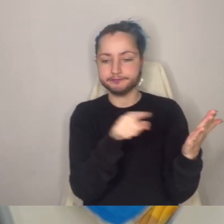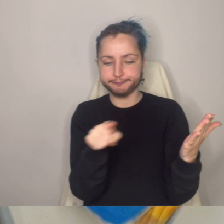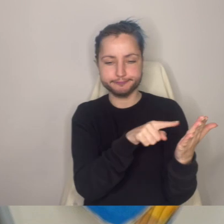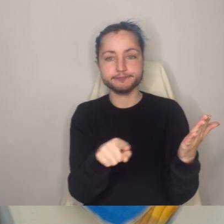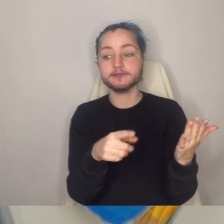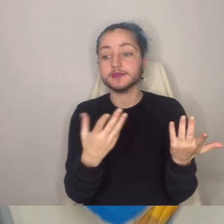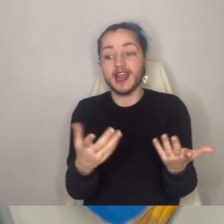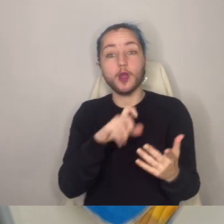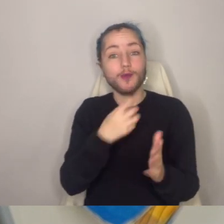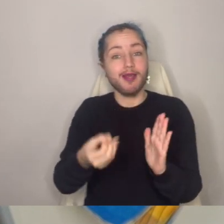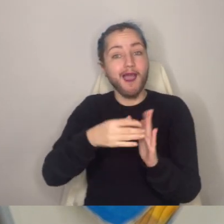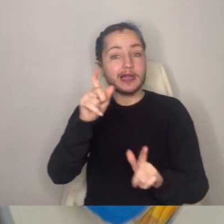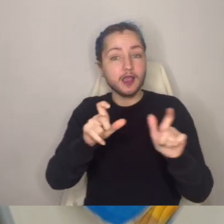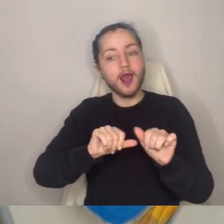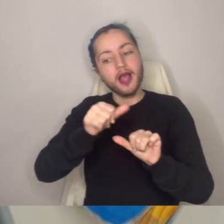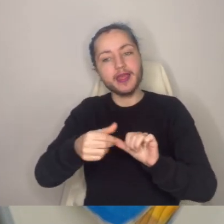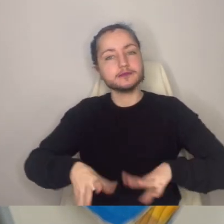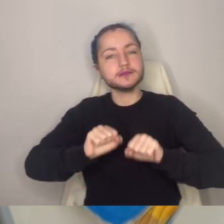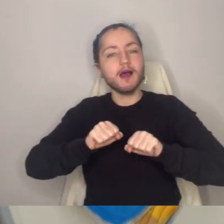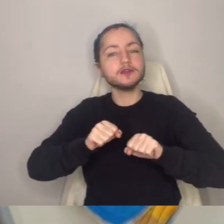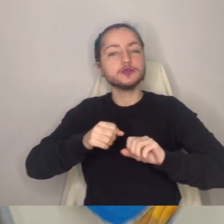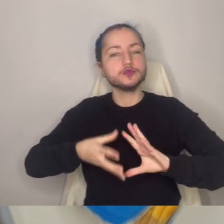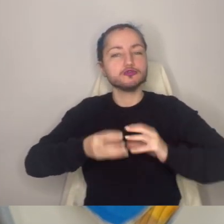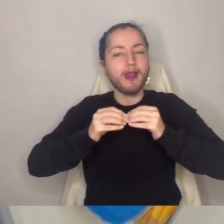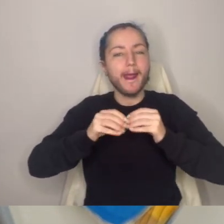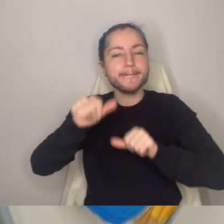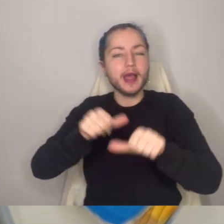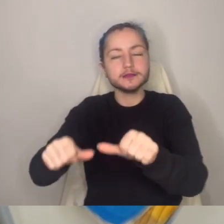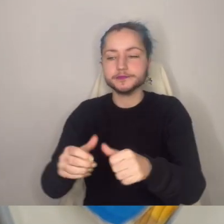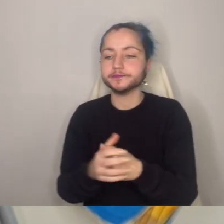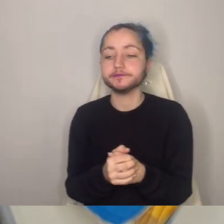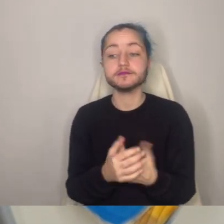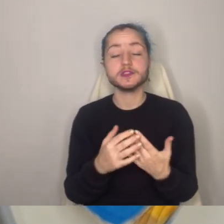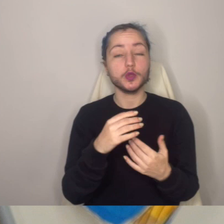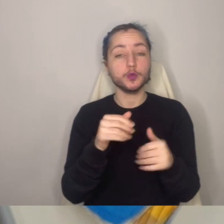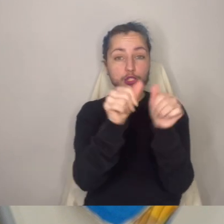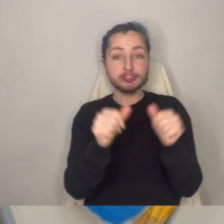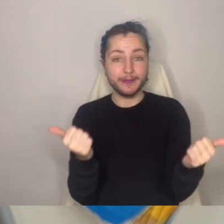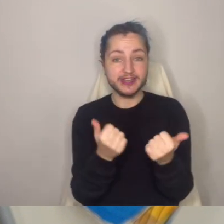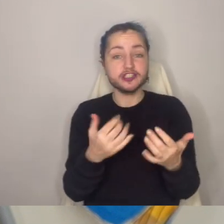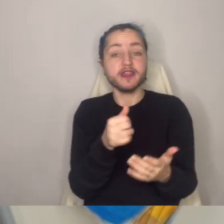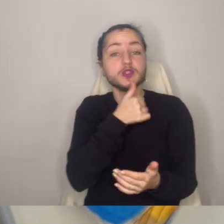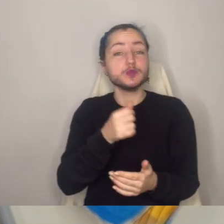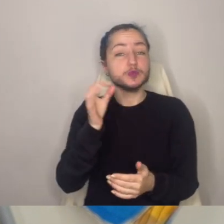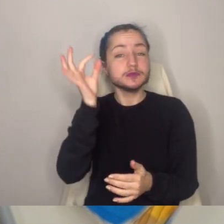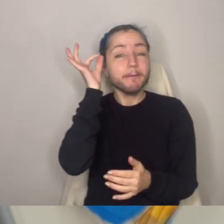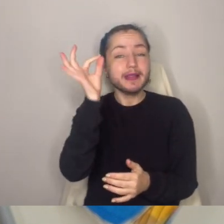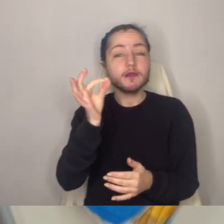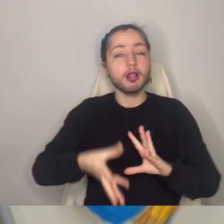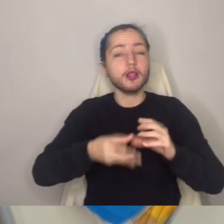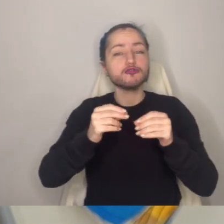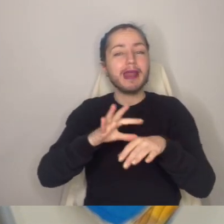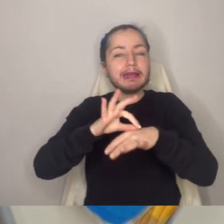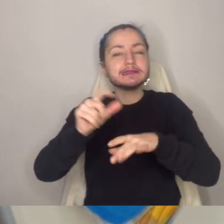that in, and then we can start with creating some patterns. So once you've got your face shape, I use a pencil to create just a grey